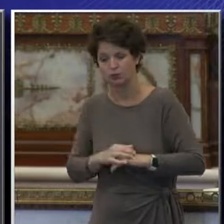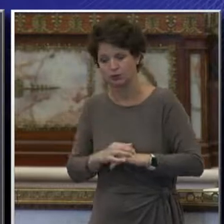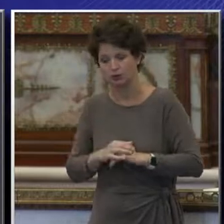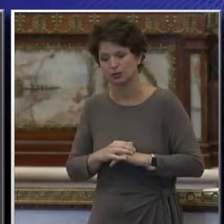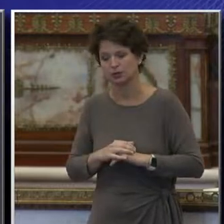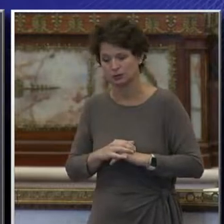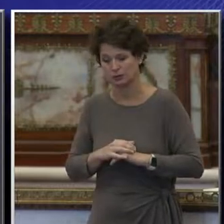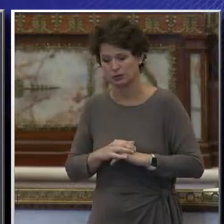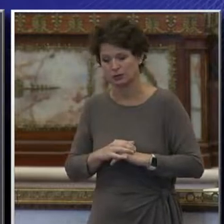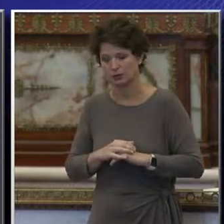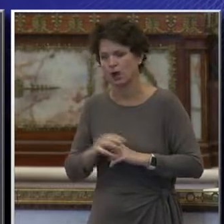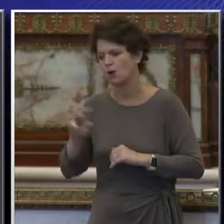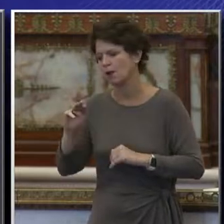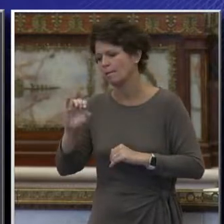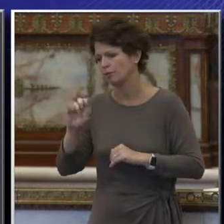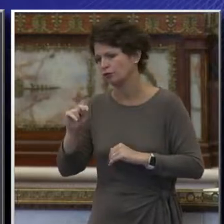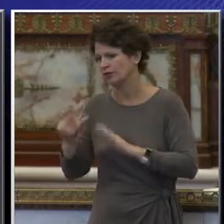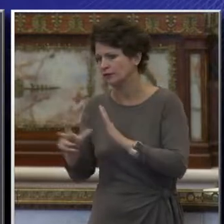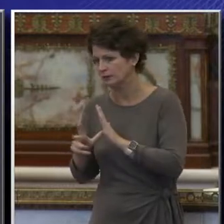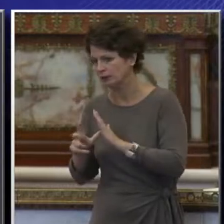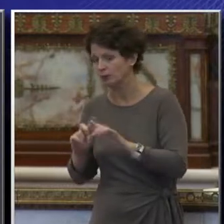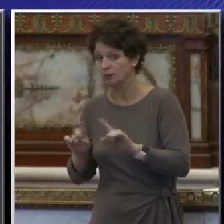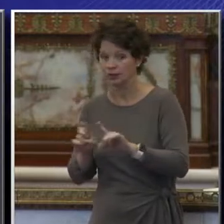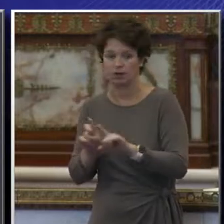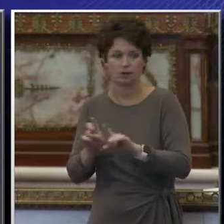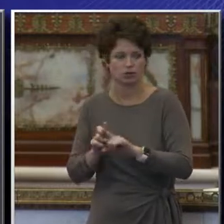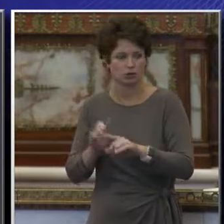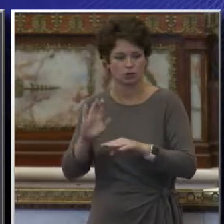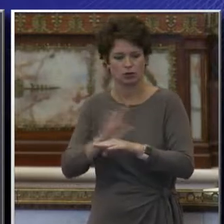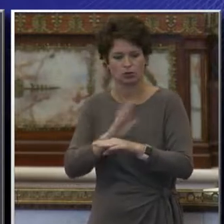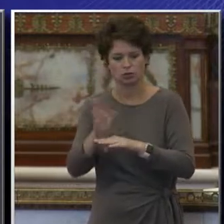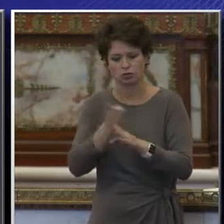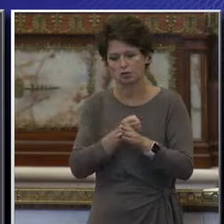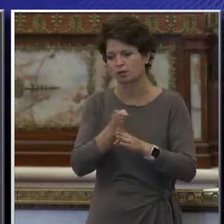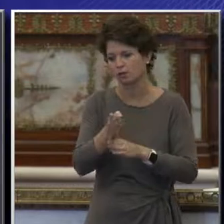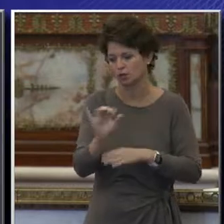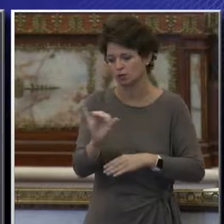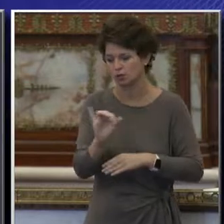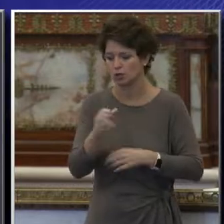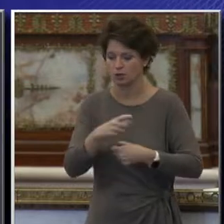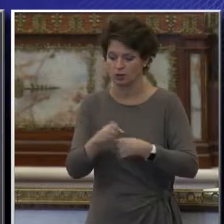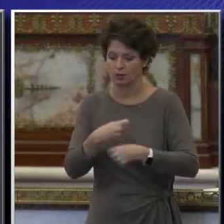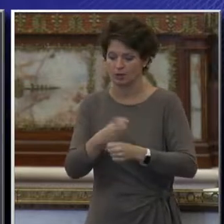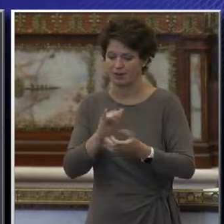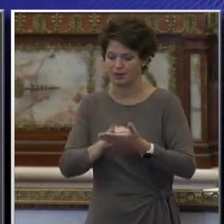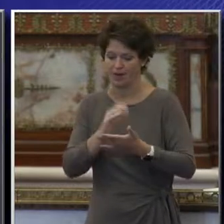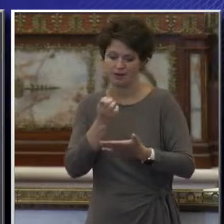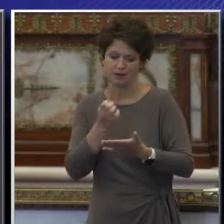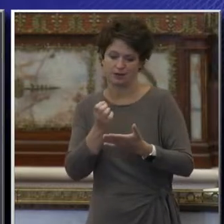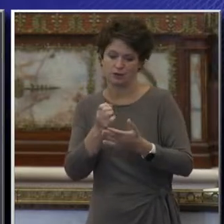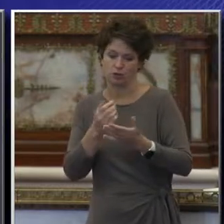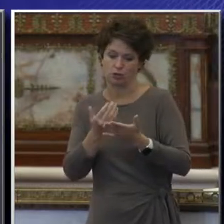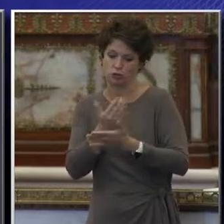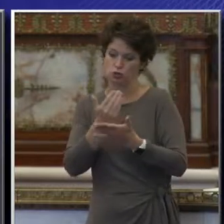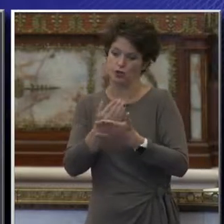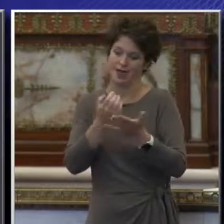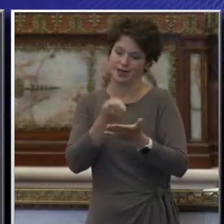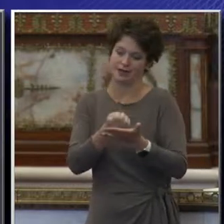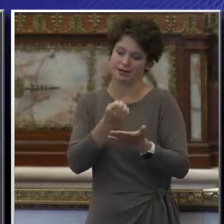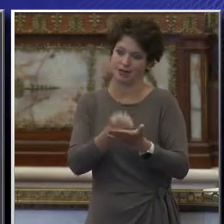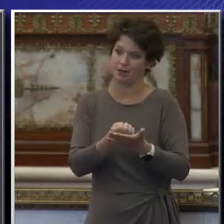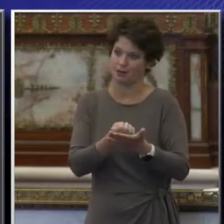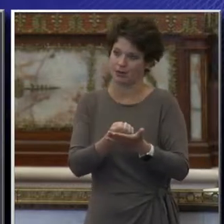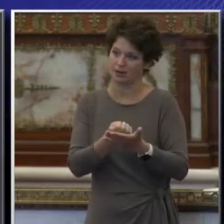also, Chairman, proposing to have a commercial component here. When you create such economic,